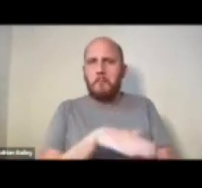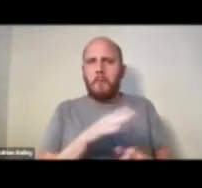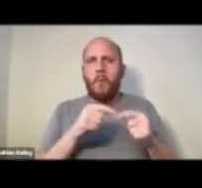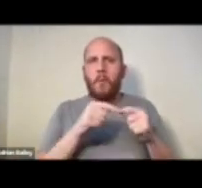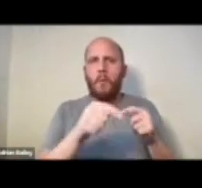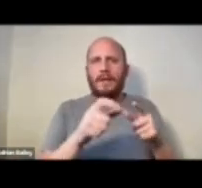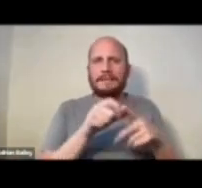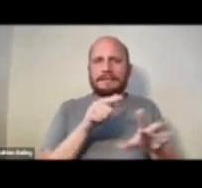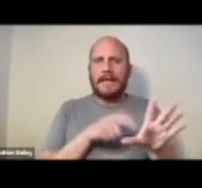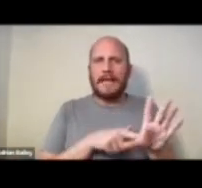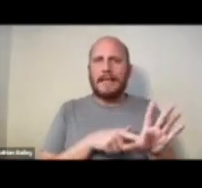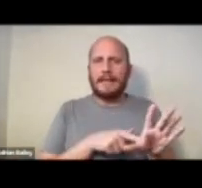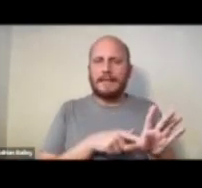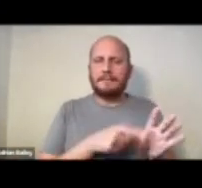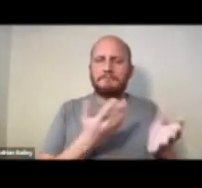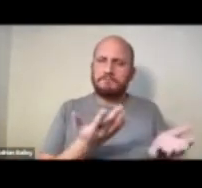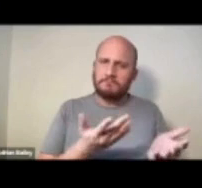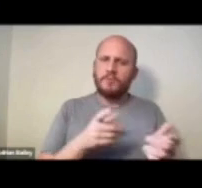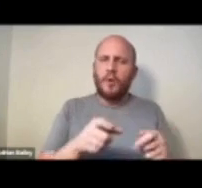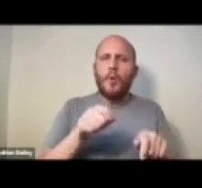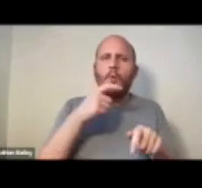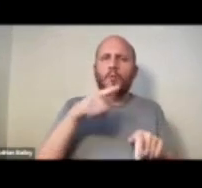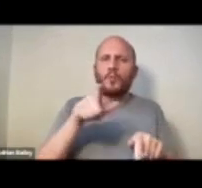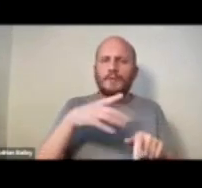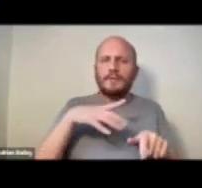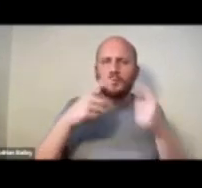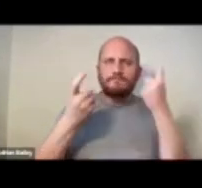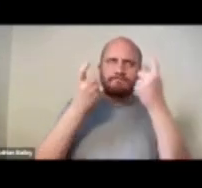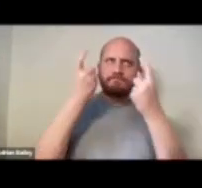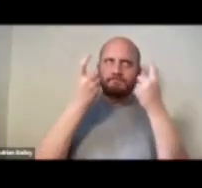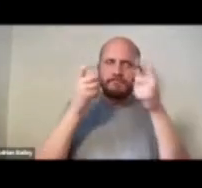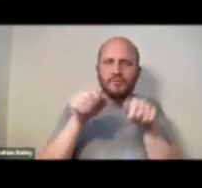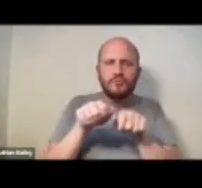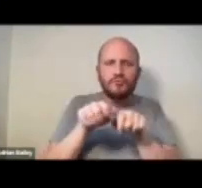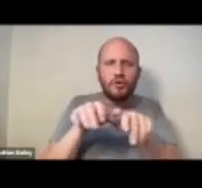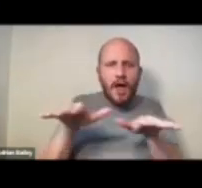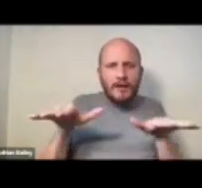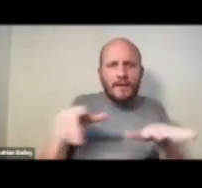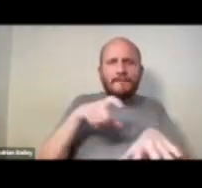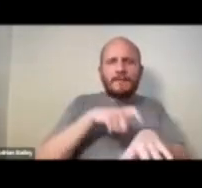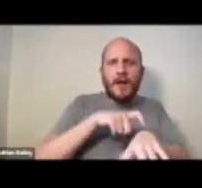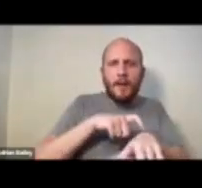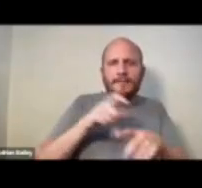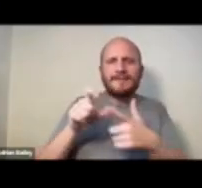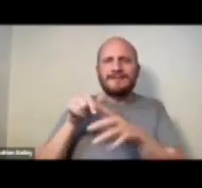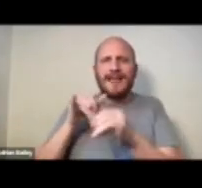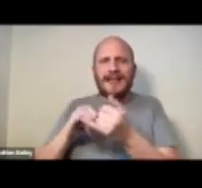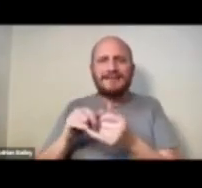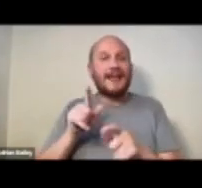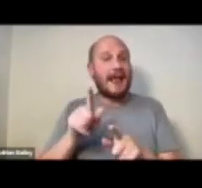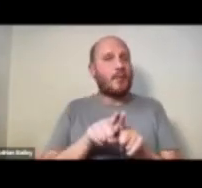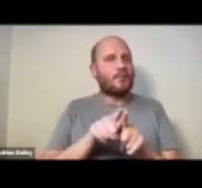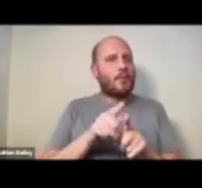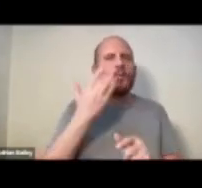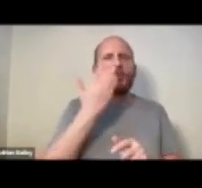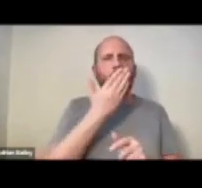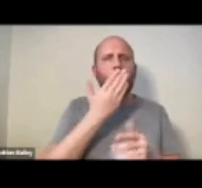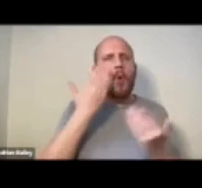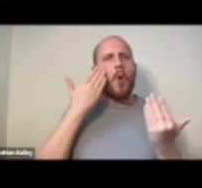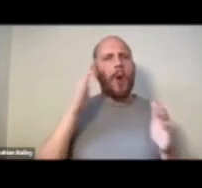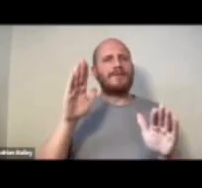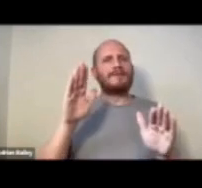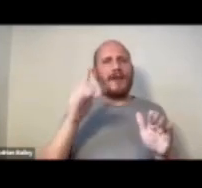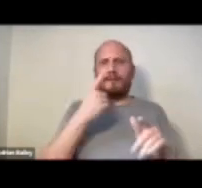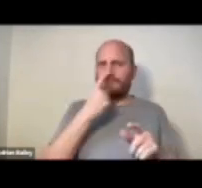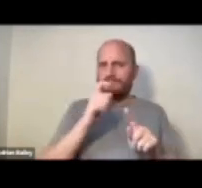is to survey across a spread of days and times and think about the school holidays as well, because they will be massively different. The starting